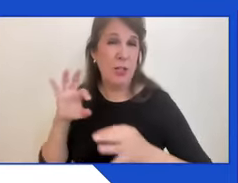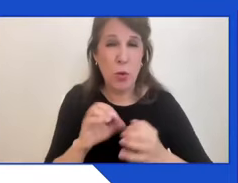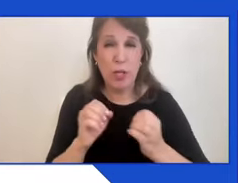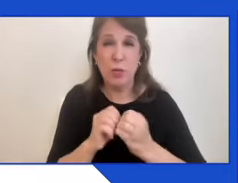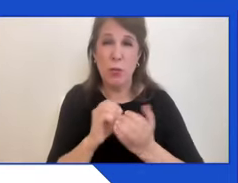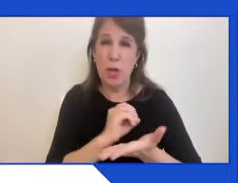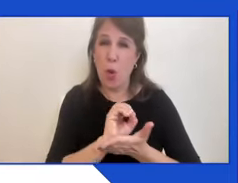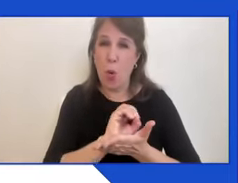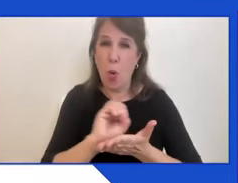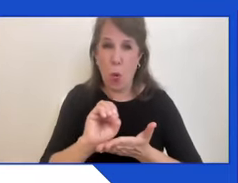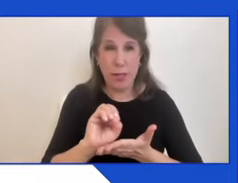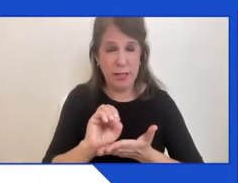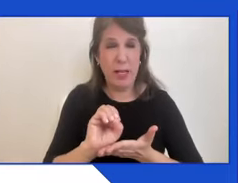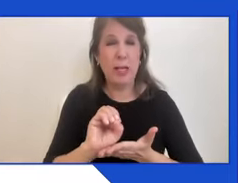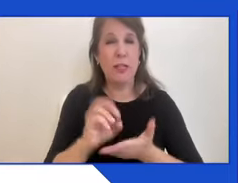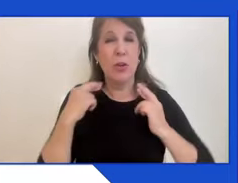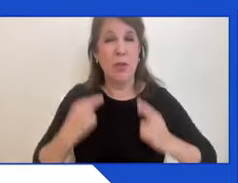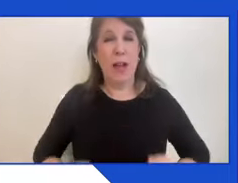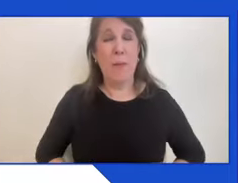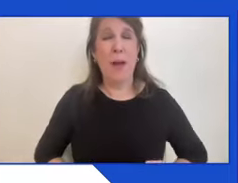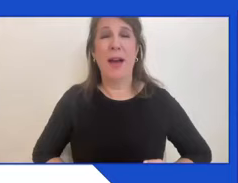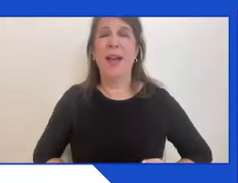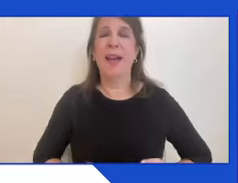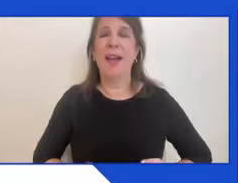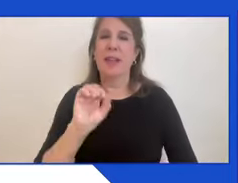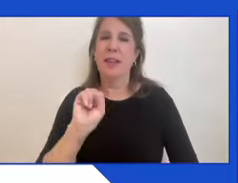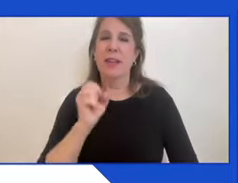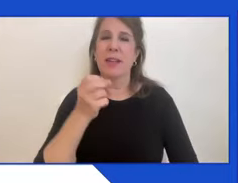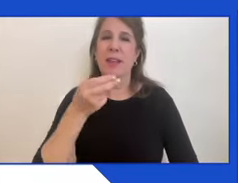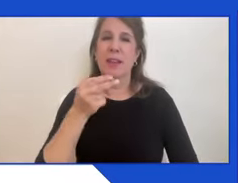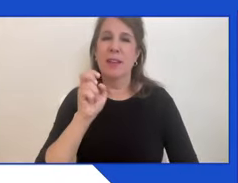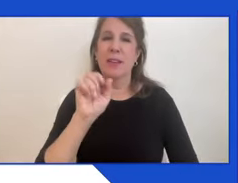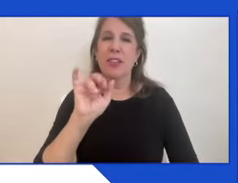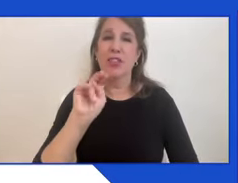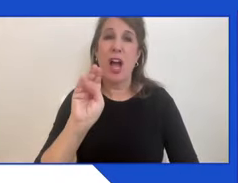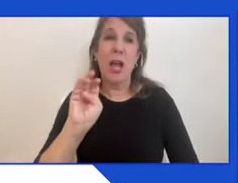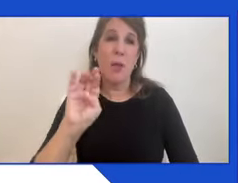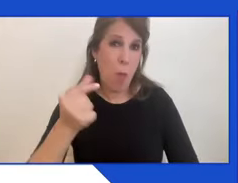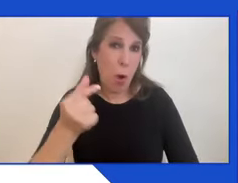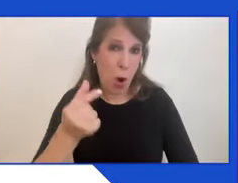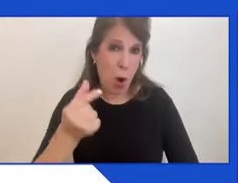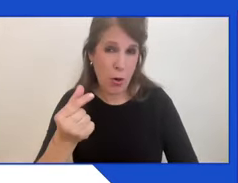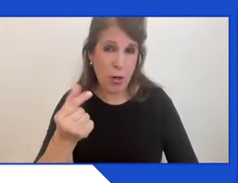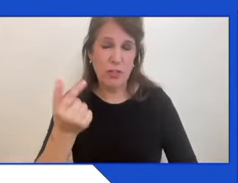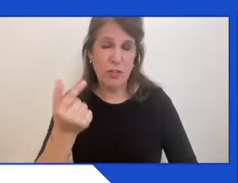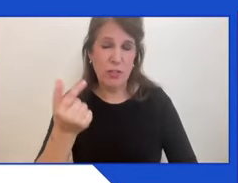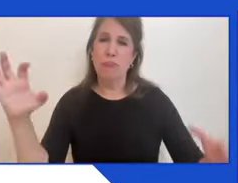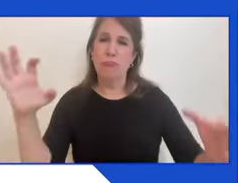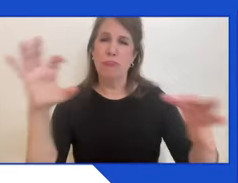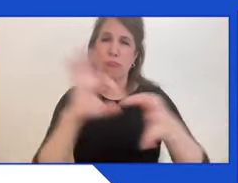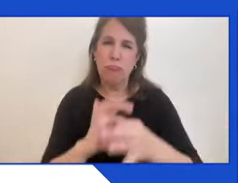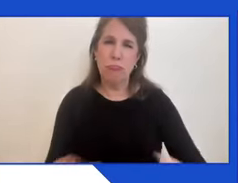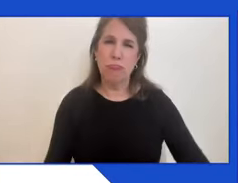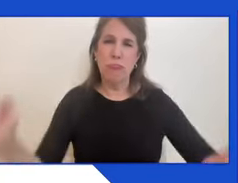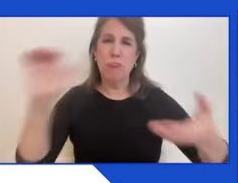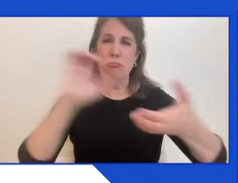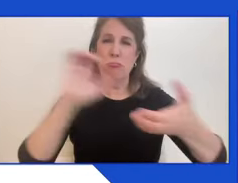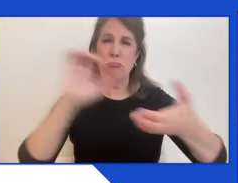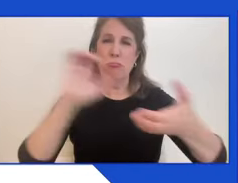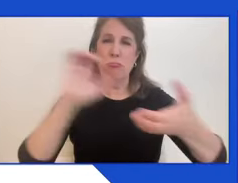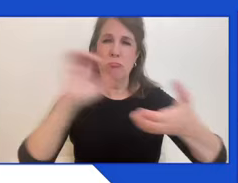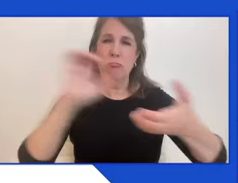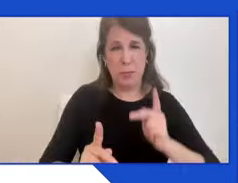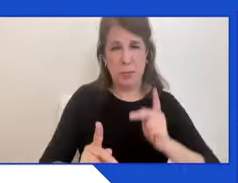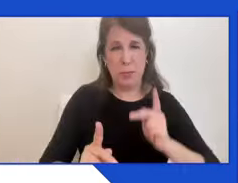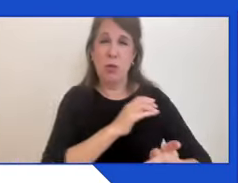Rabbi Scheinberg, to bring Christians and Jews together in mutual love and respect. We stood shoulder